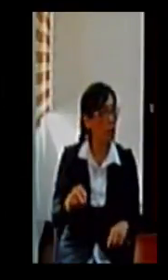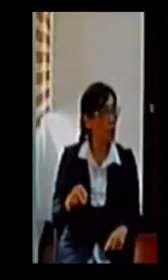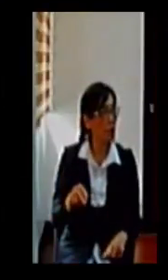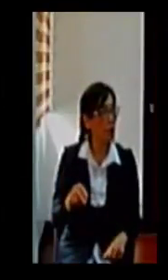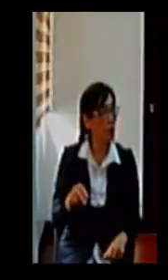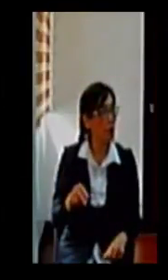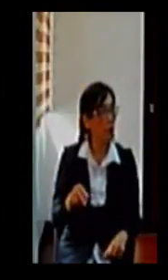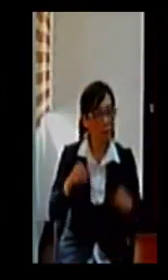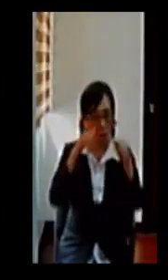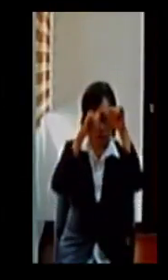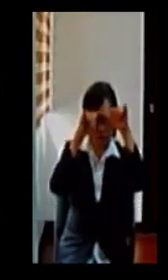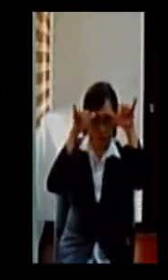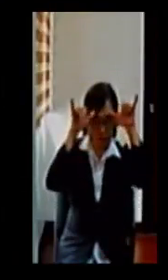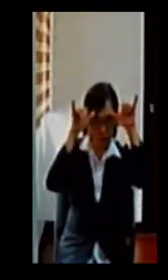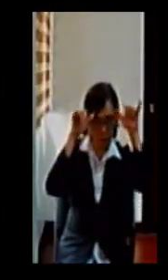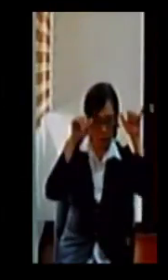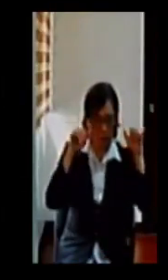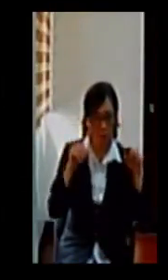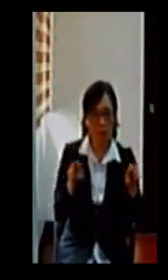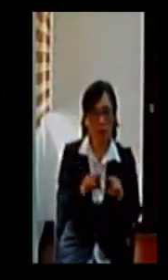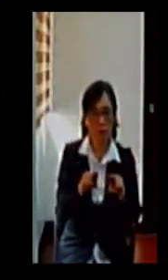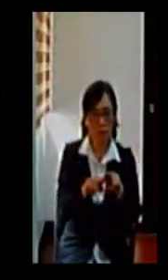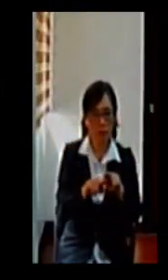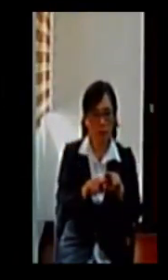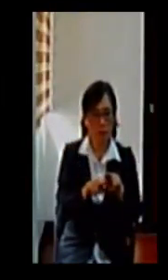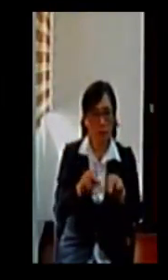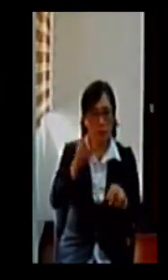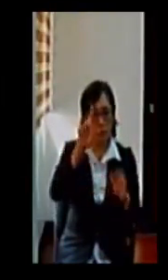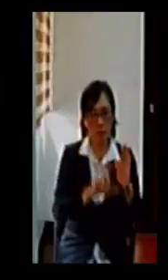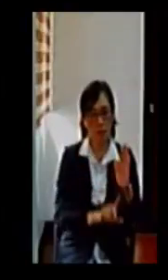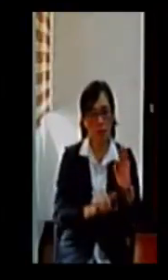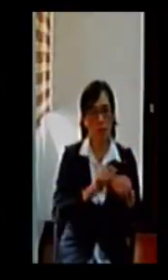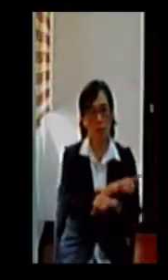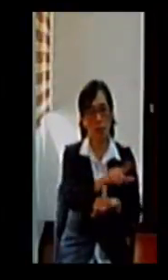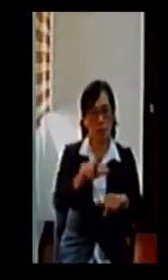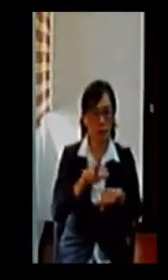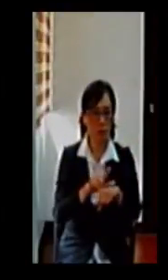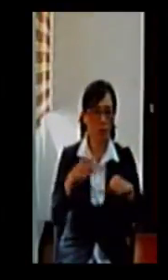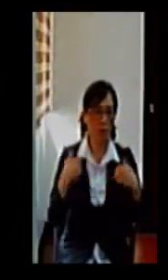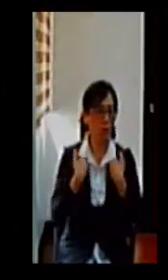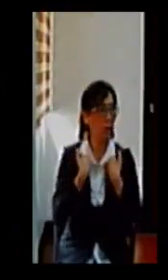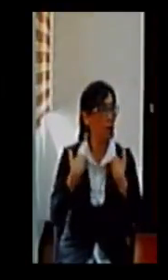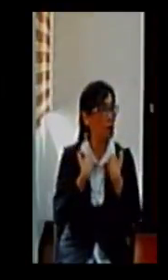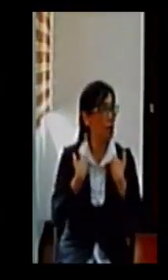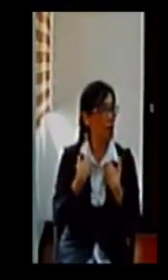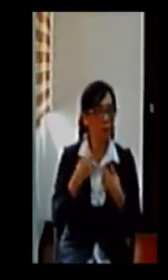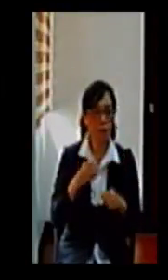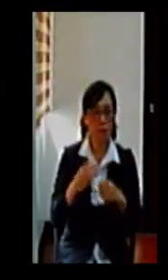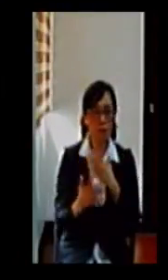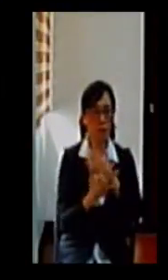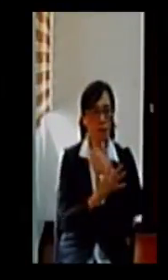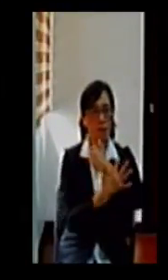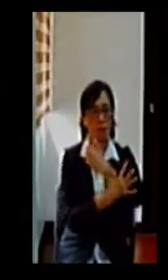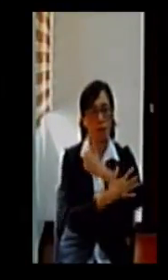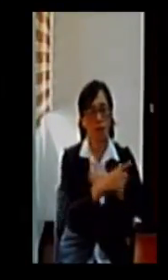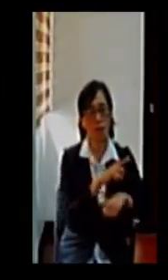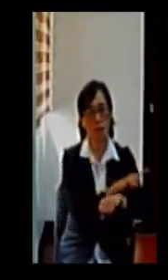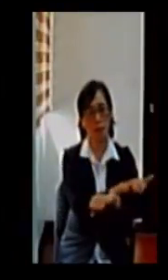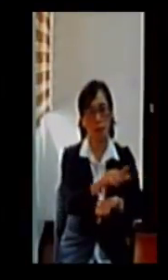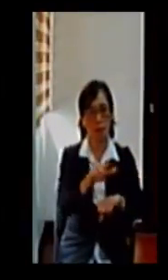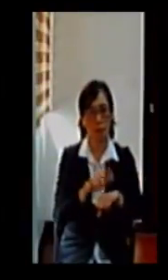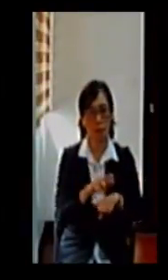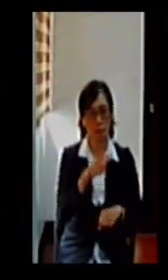The tamaraw is normally a lowland species. It likes grasslands, but because